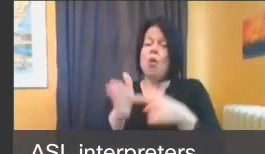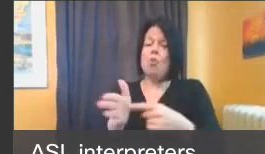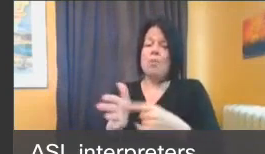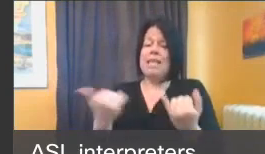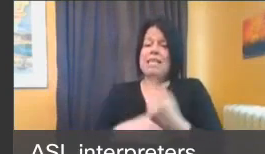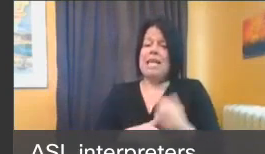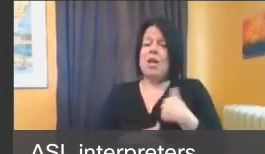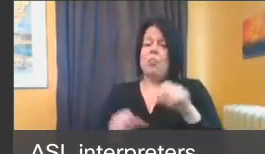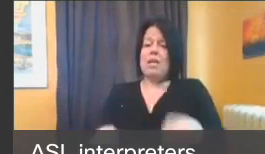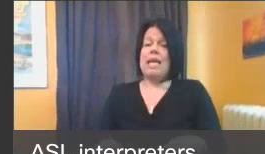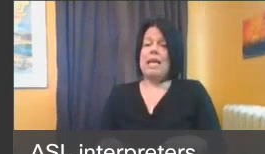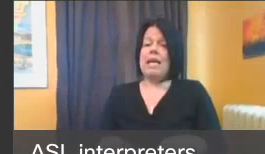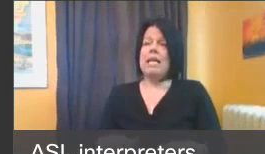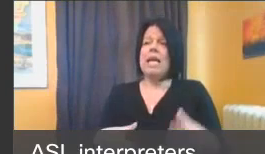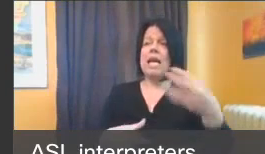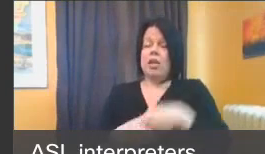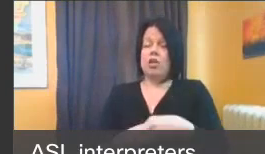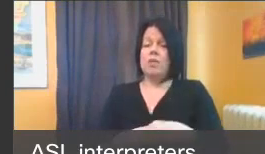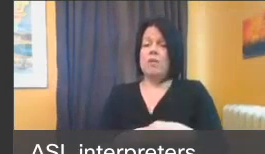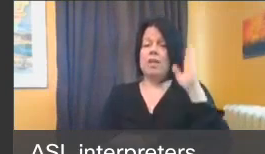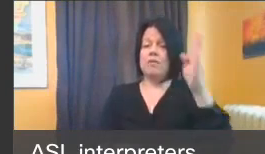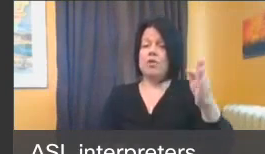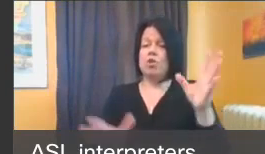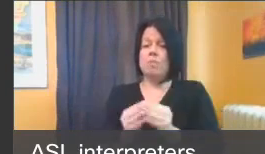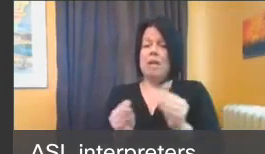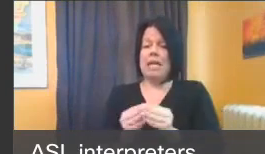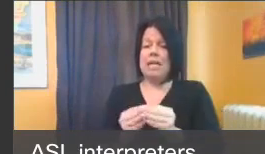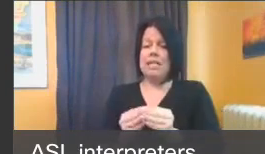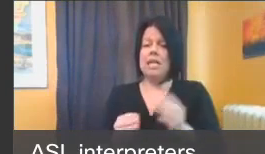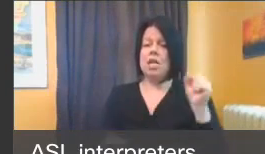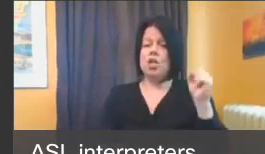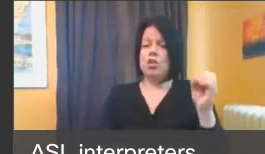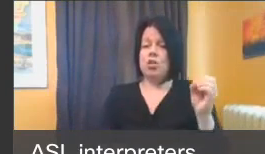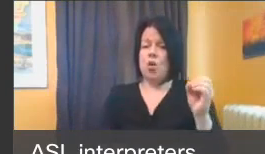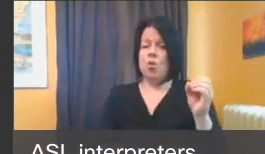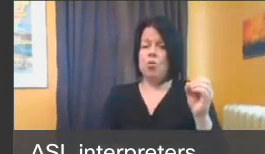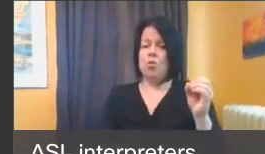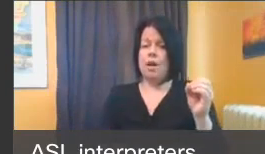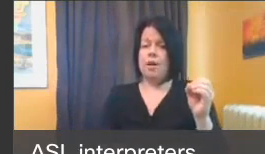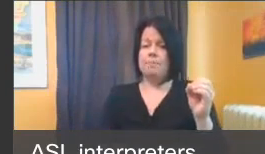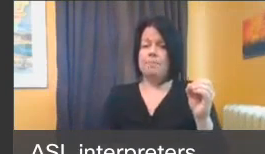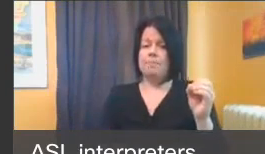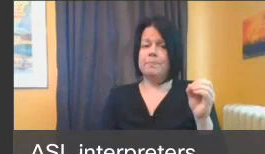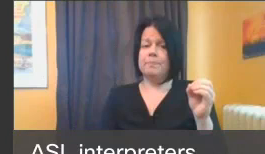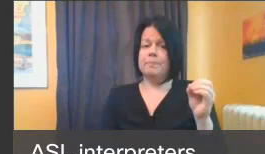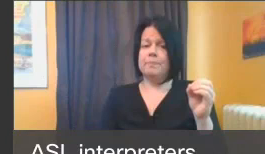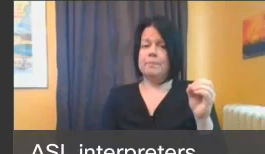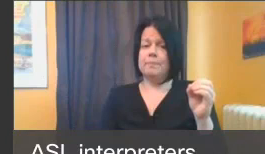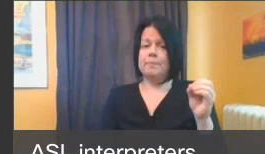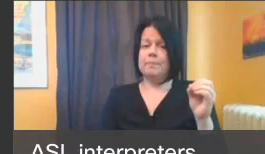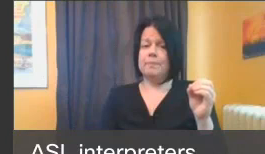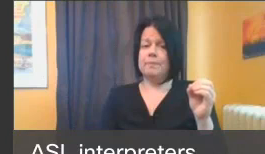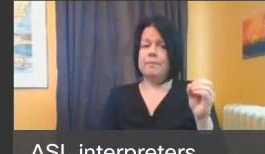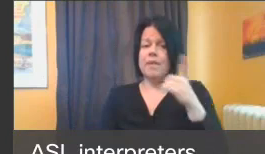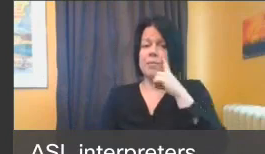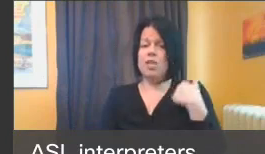we can include them in future meetings. So, and I would, given that we don't